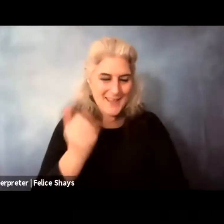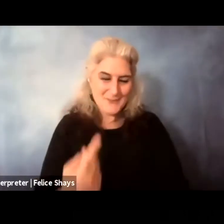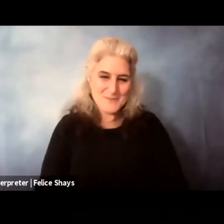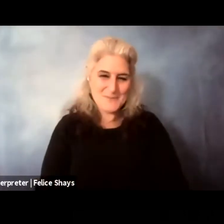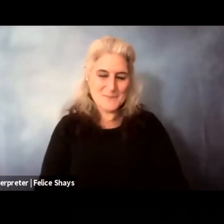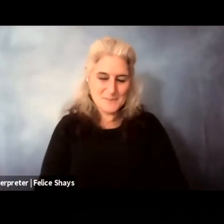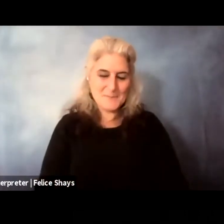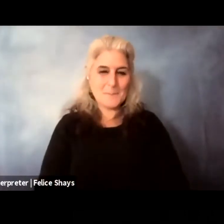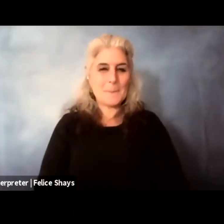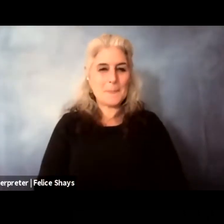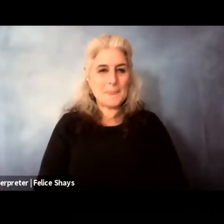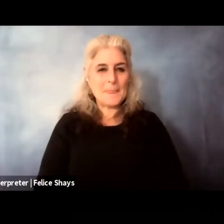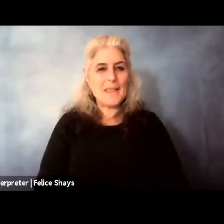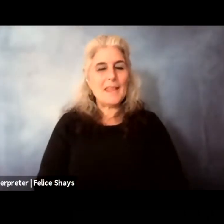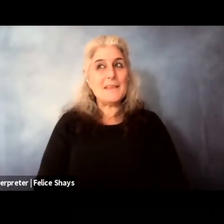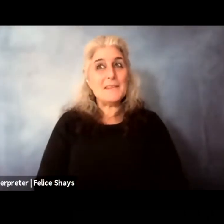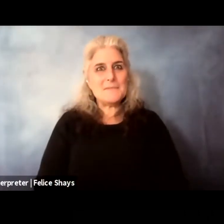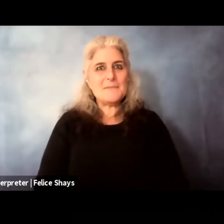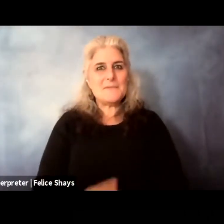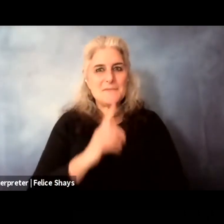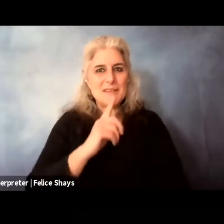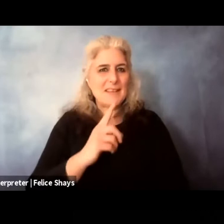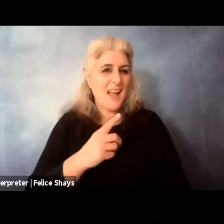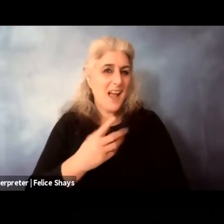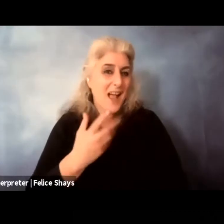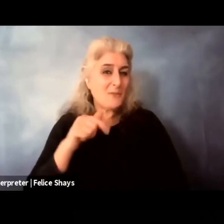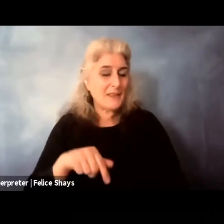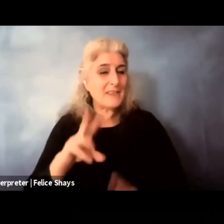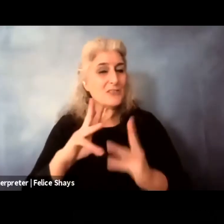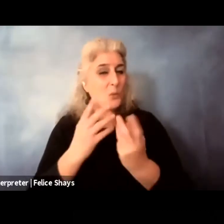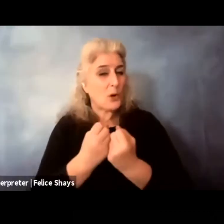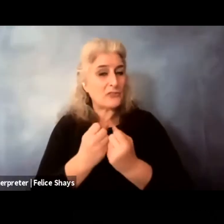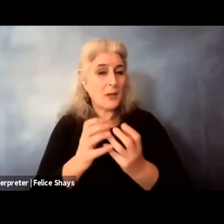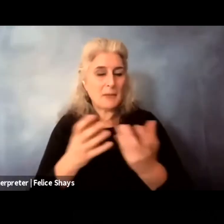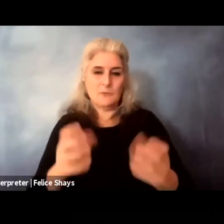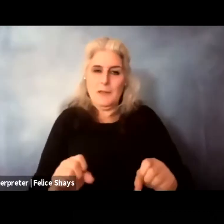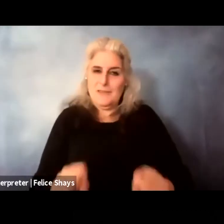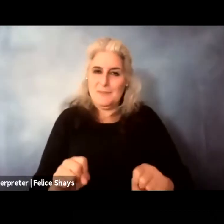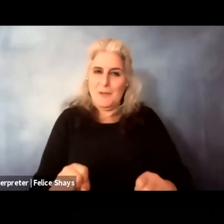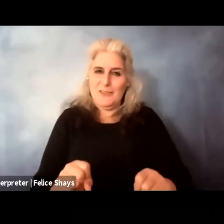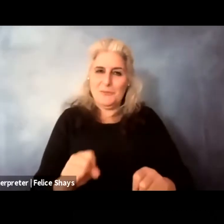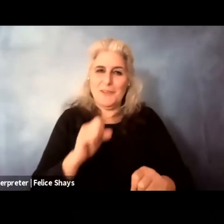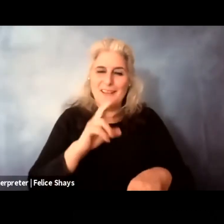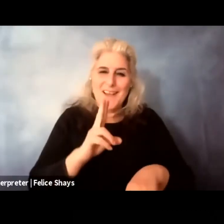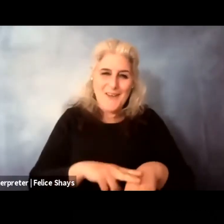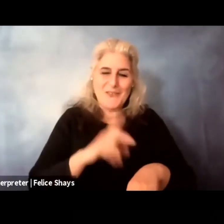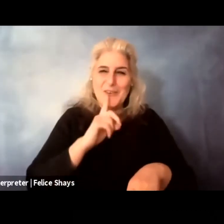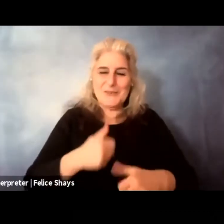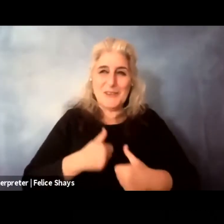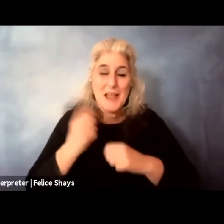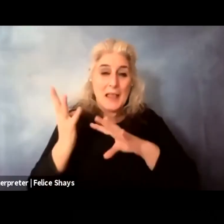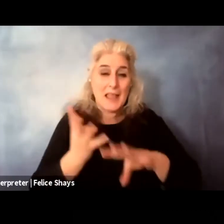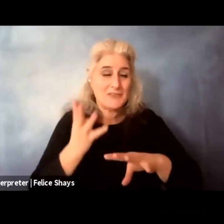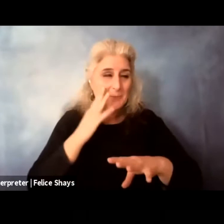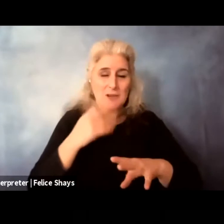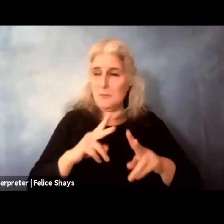So I think, I would like this to be a workshop as much as possible, even though we are being live streamed, and I know this is kind